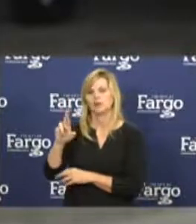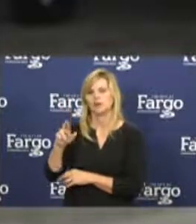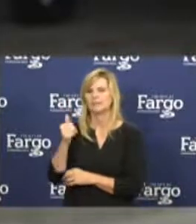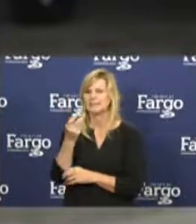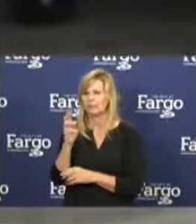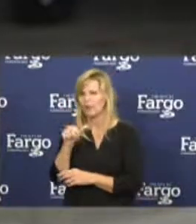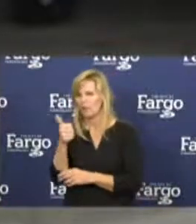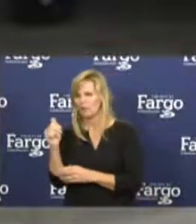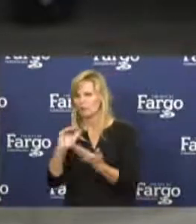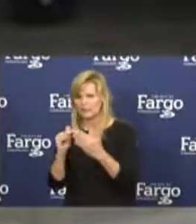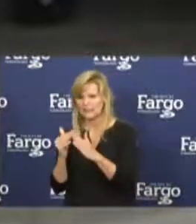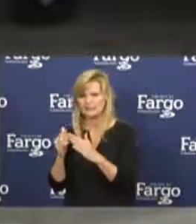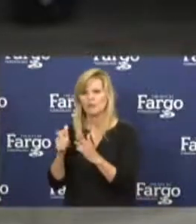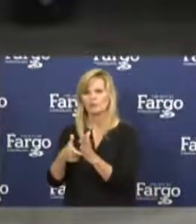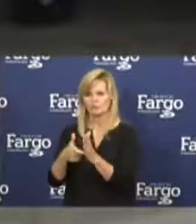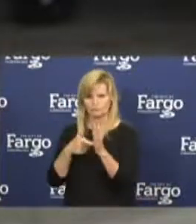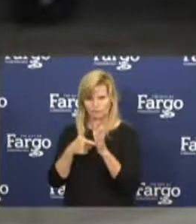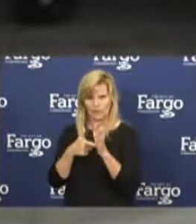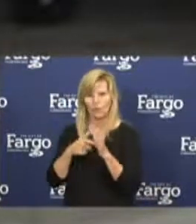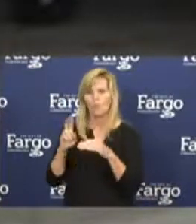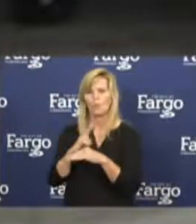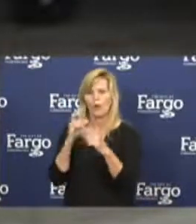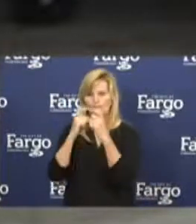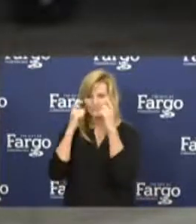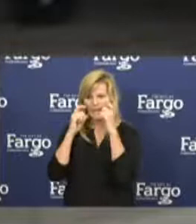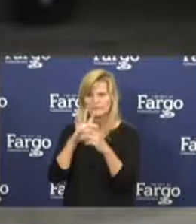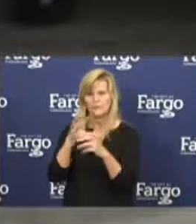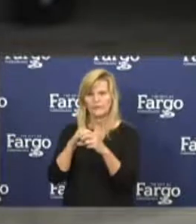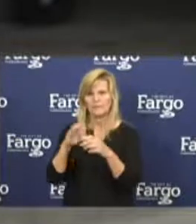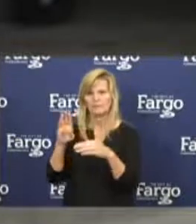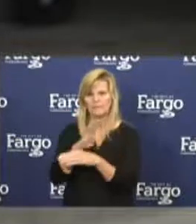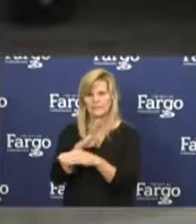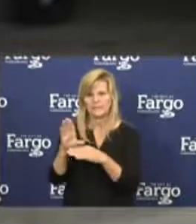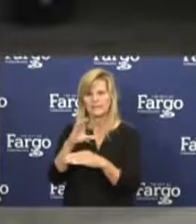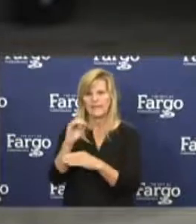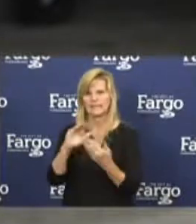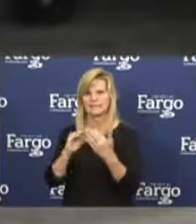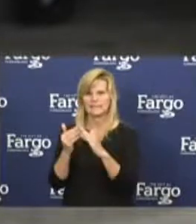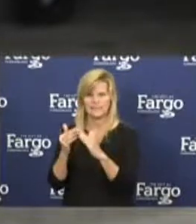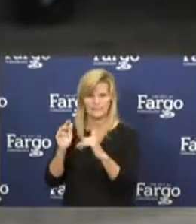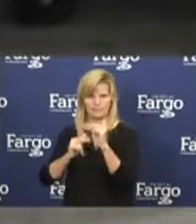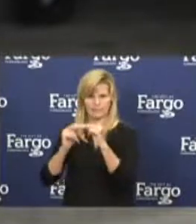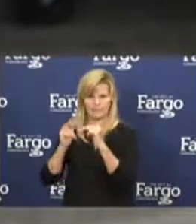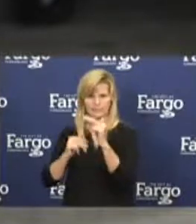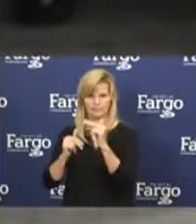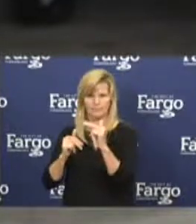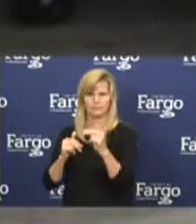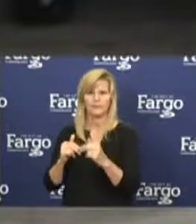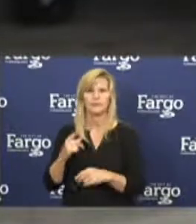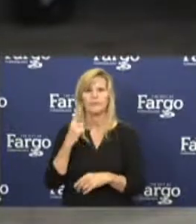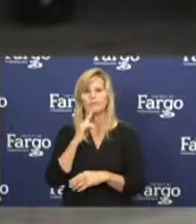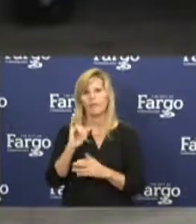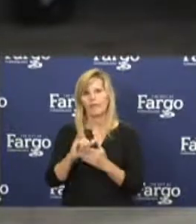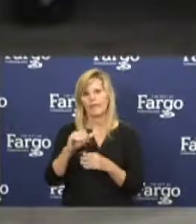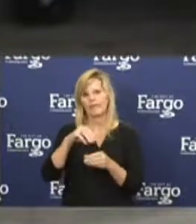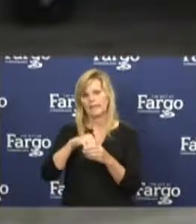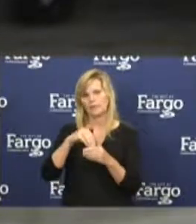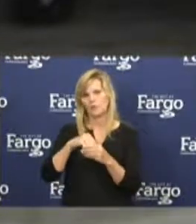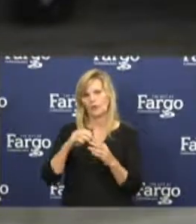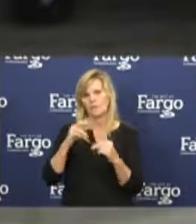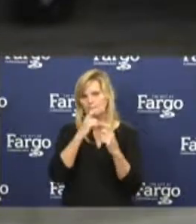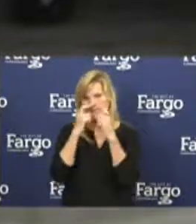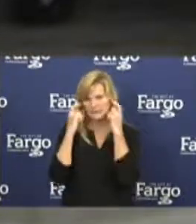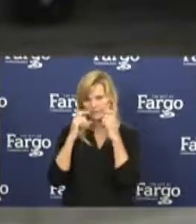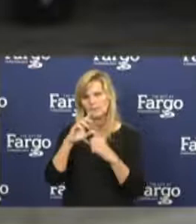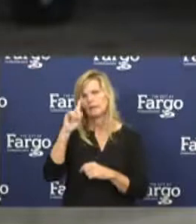enacted masks for businesses and city buildings, regulating that indoor masking required. Governor